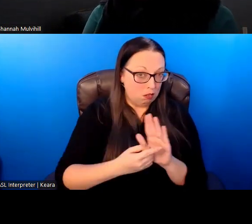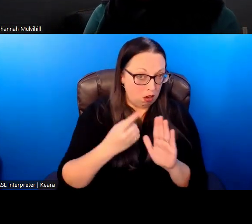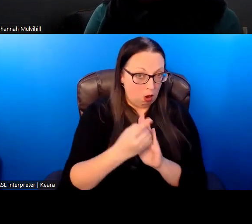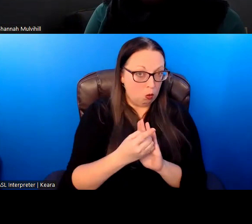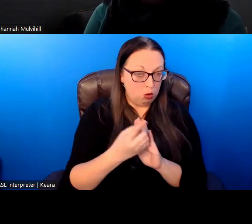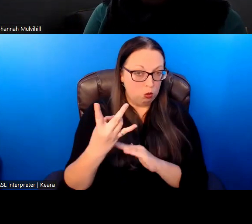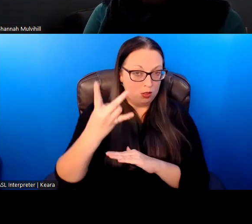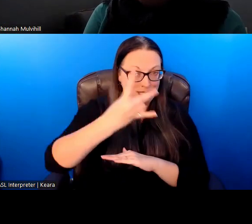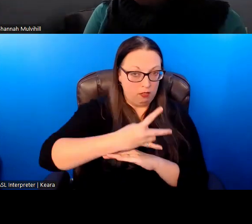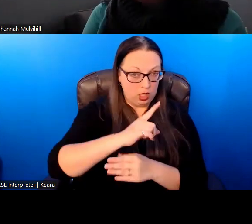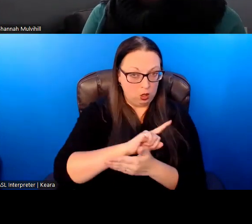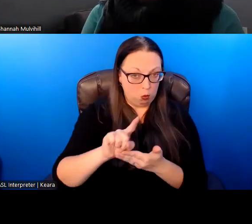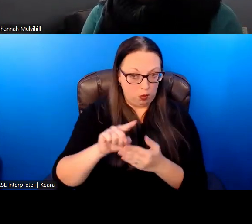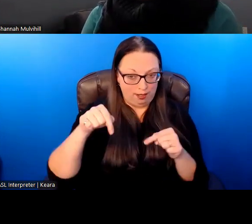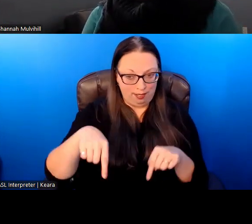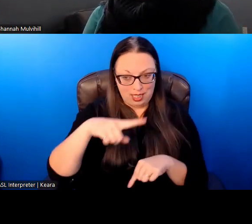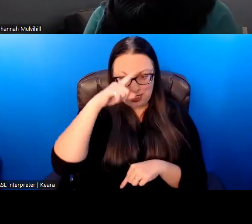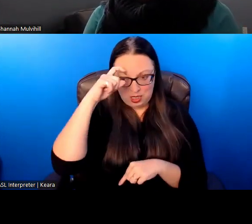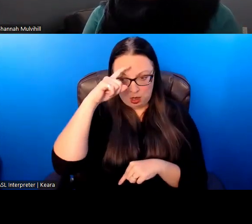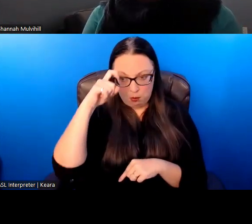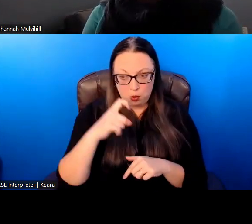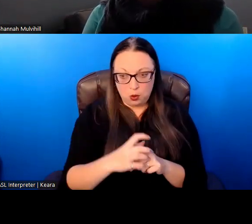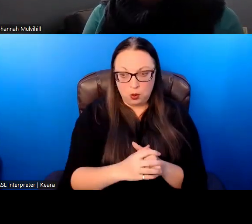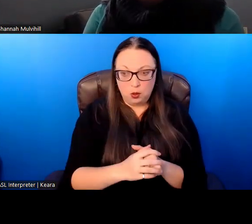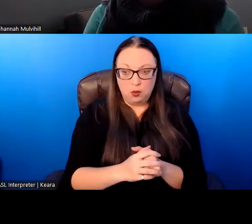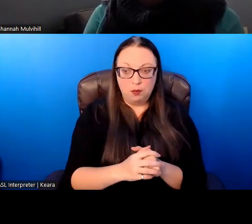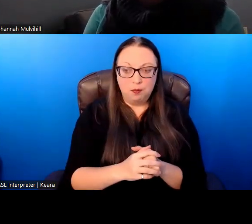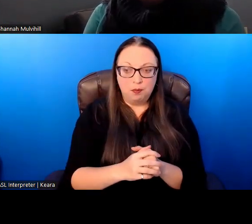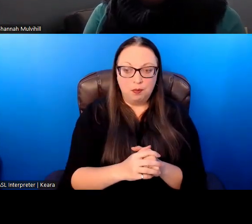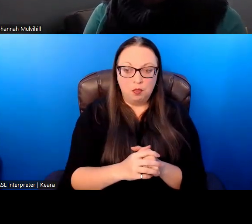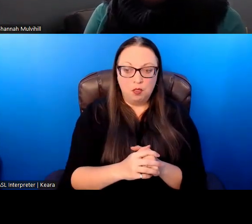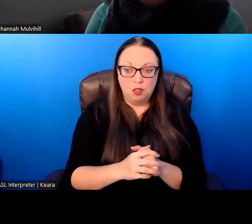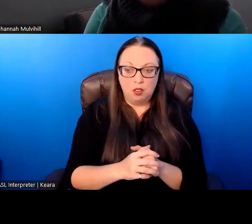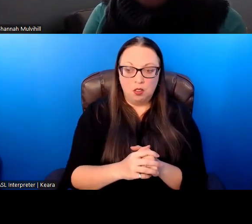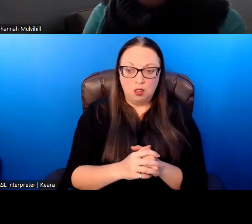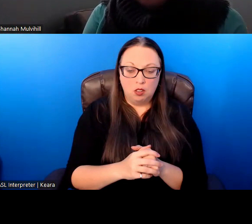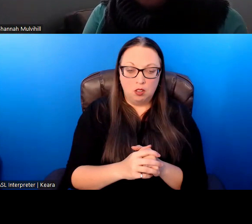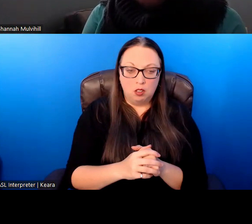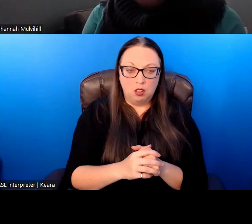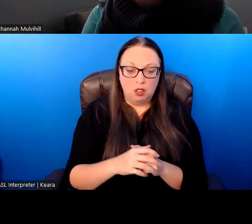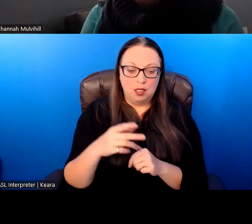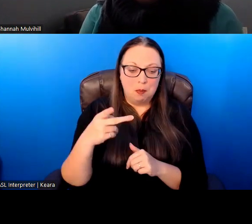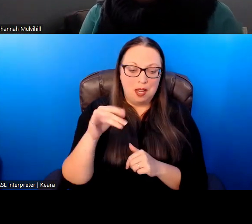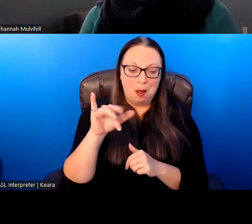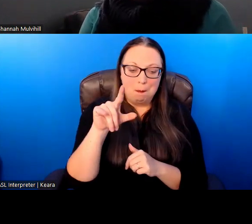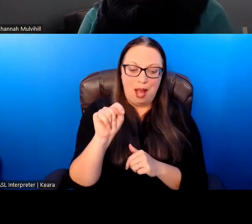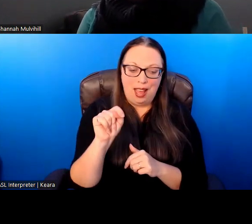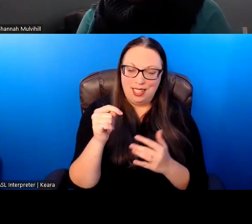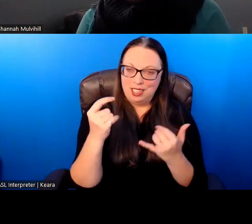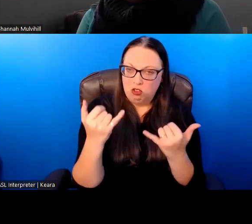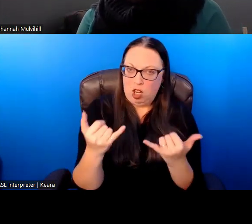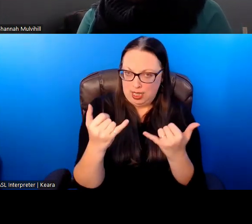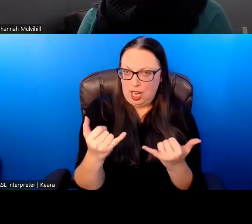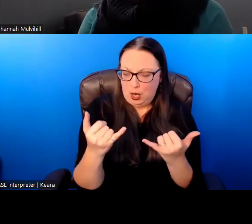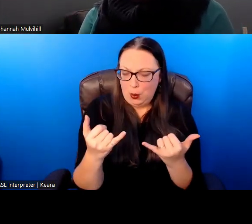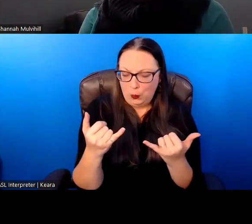7 days a week by this summer. As I noted, we've really been in pilot phase, if you will, for